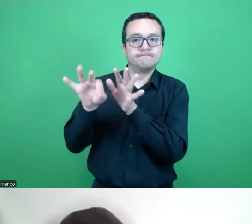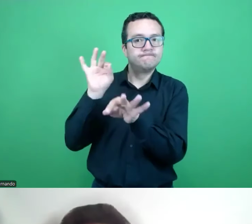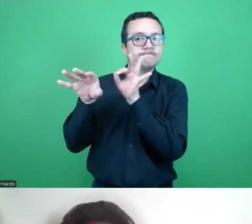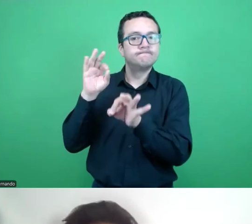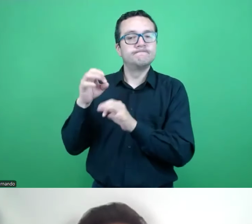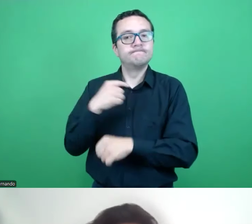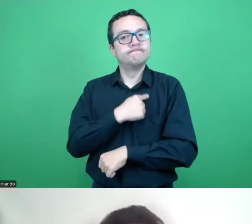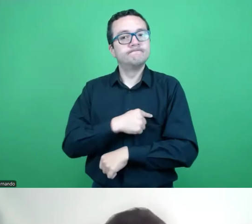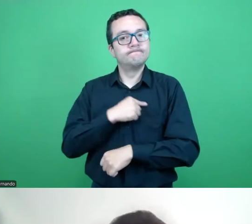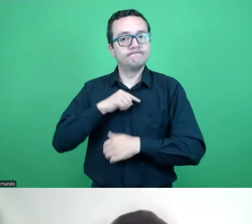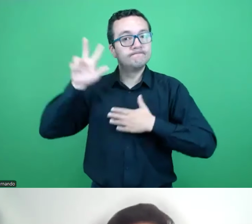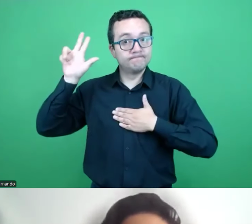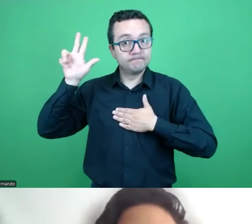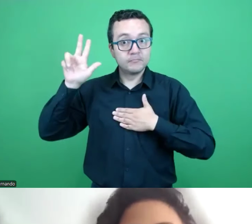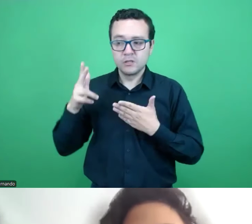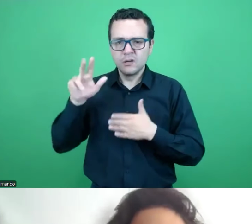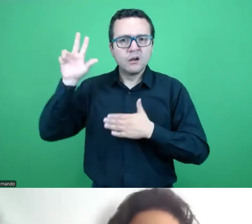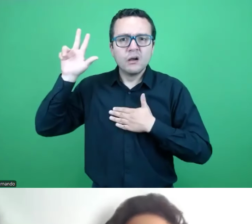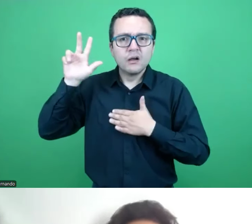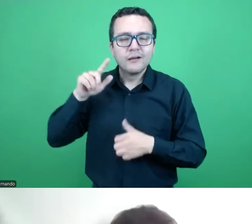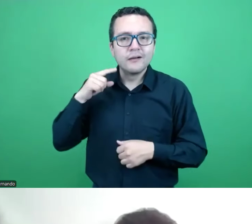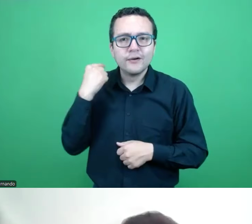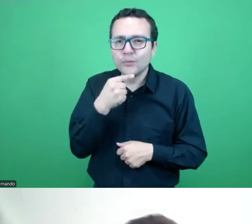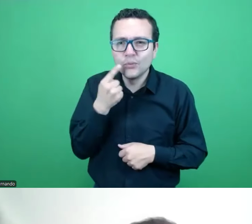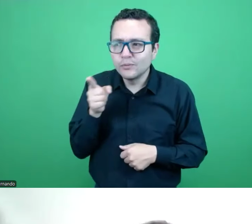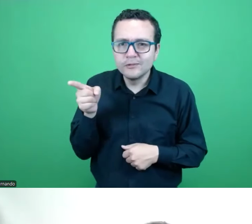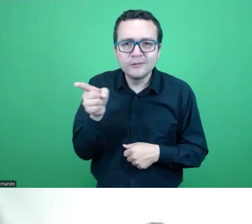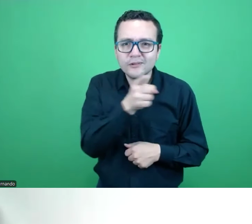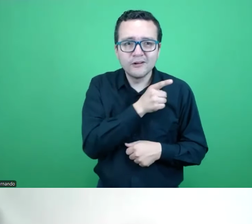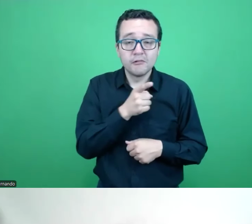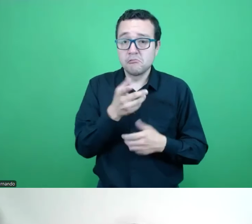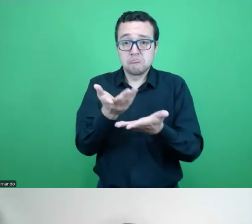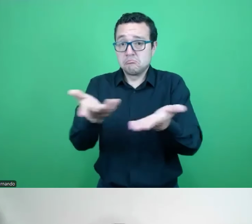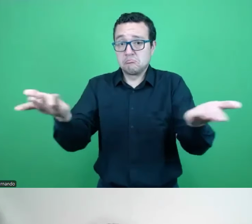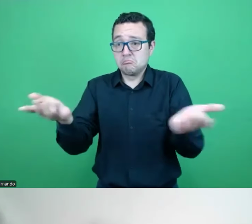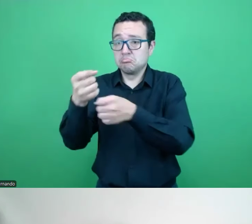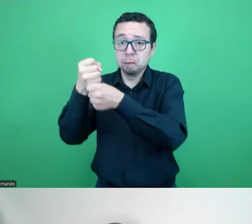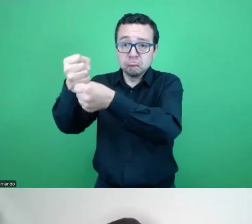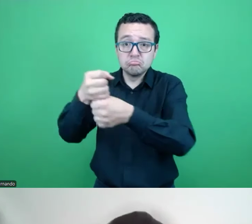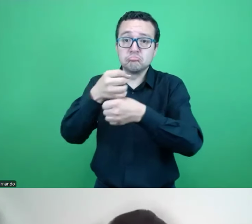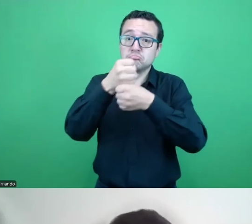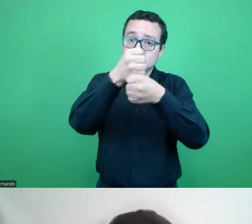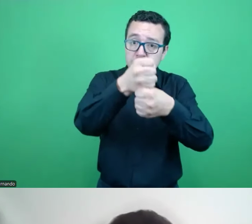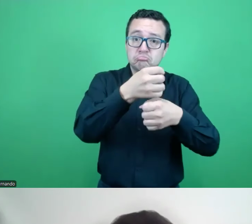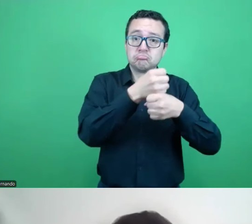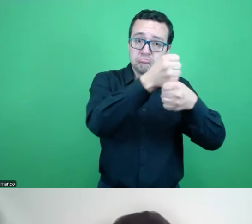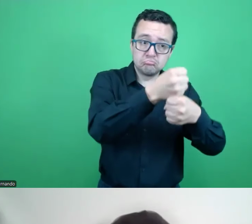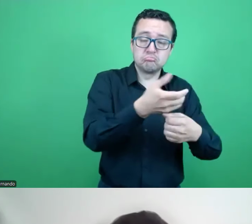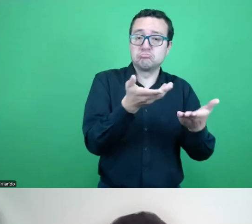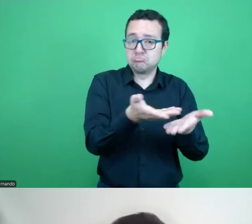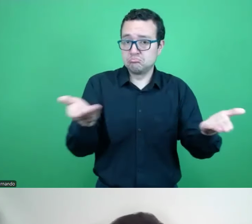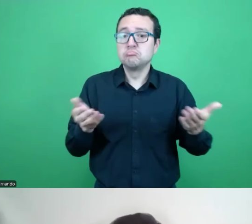do, pledges to do after the Global Disability Summit. We collected a lot of